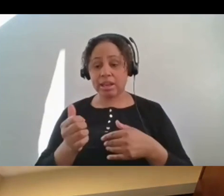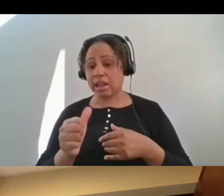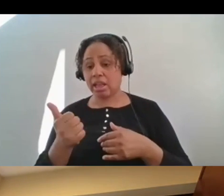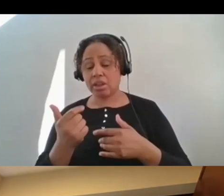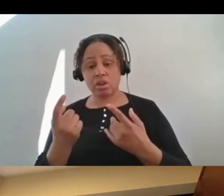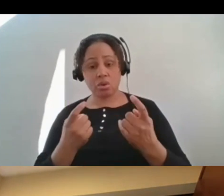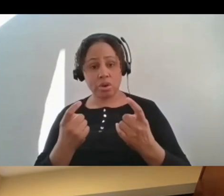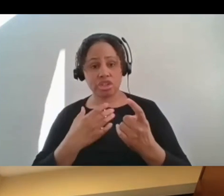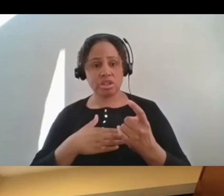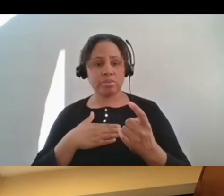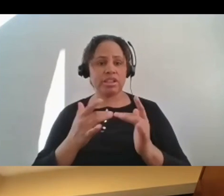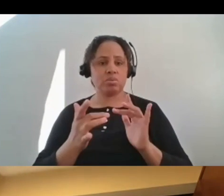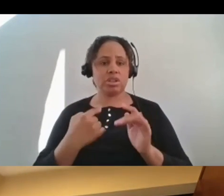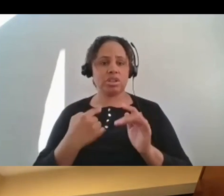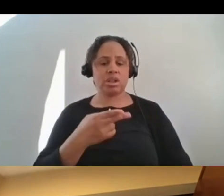please reach out to us at